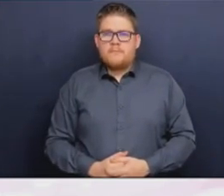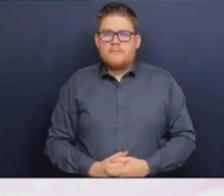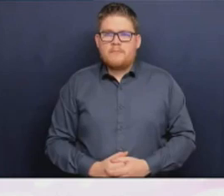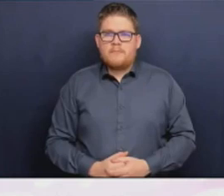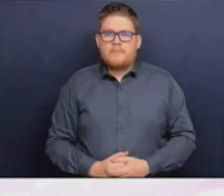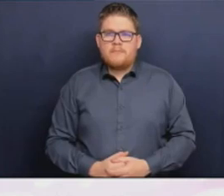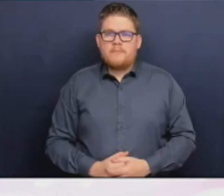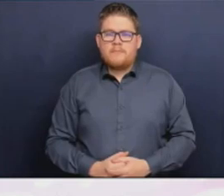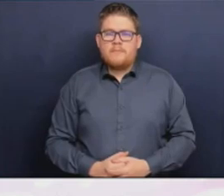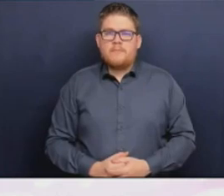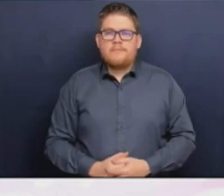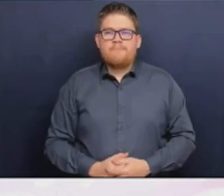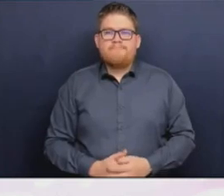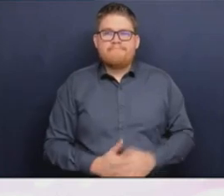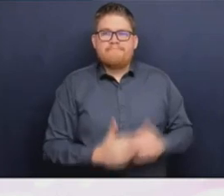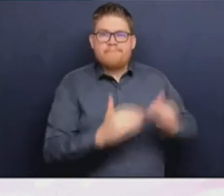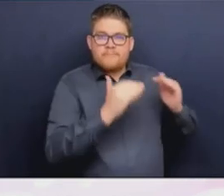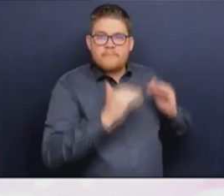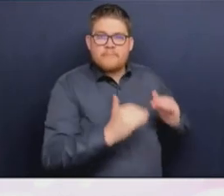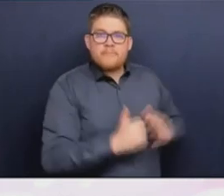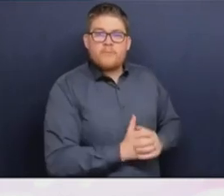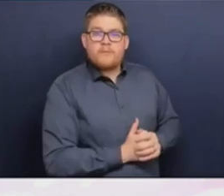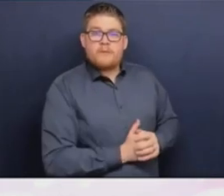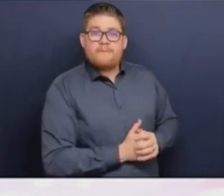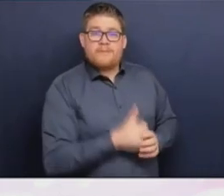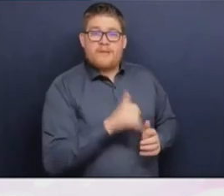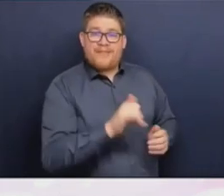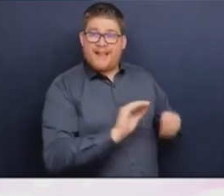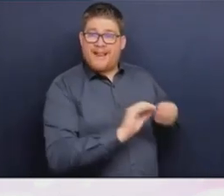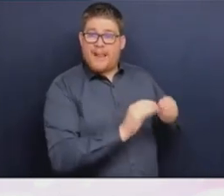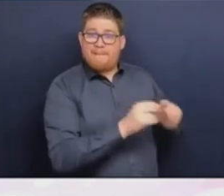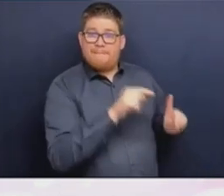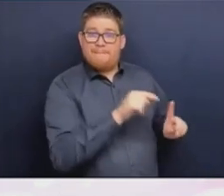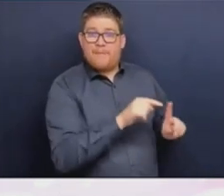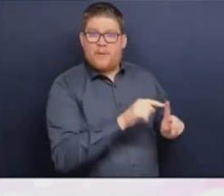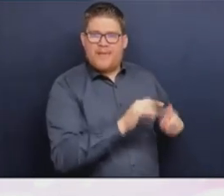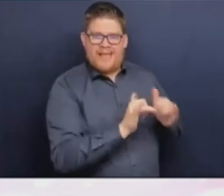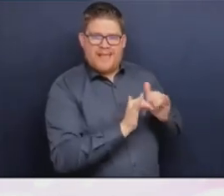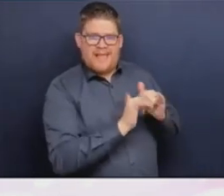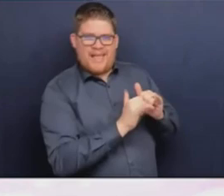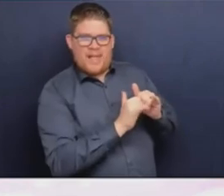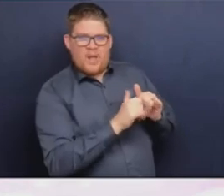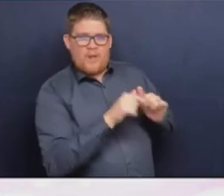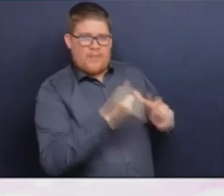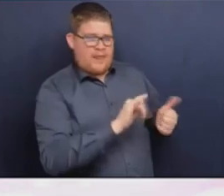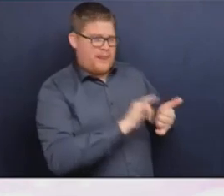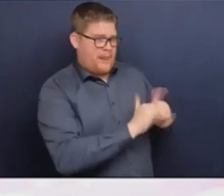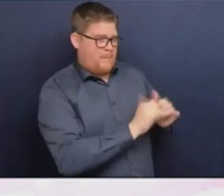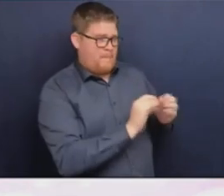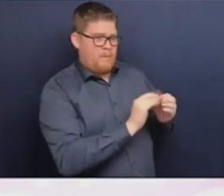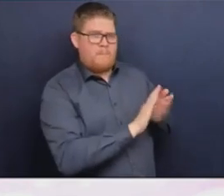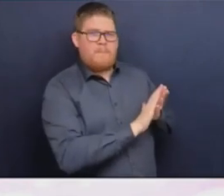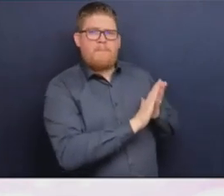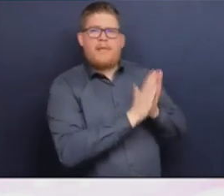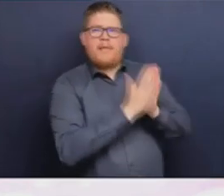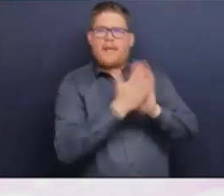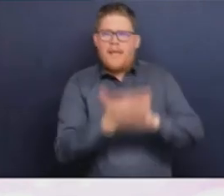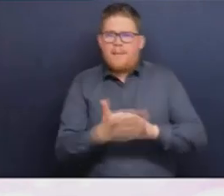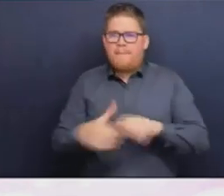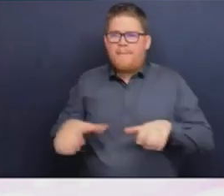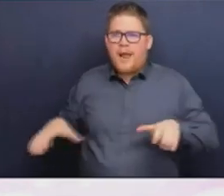how are these numbers being used to turn into actual action? And that is what we need to look